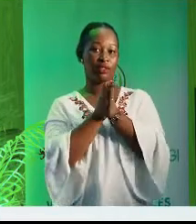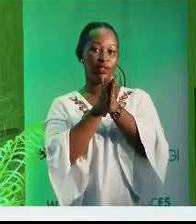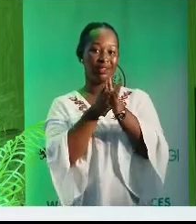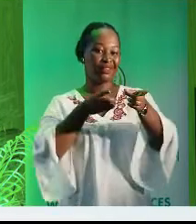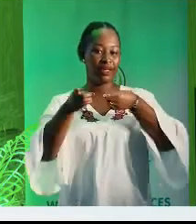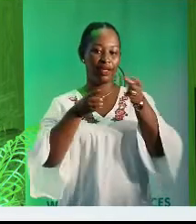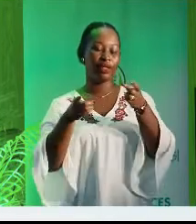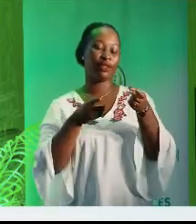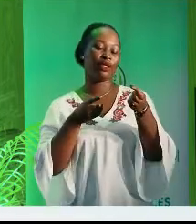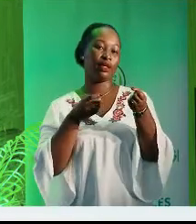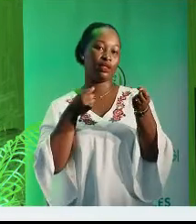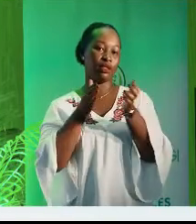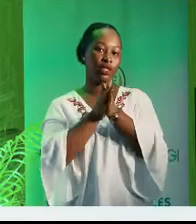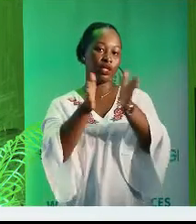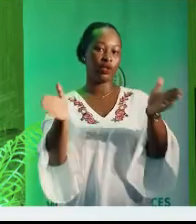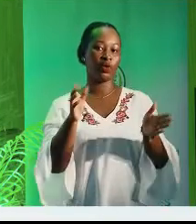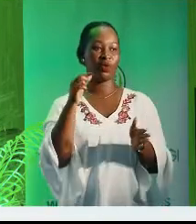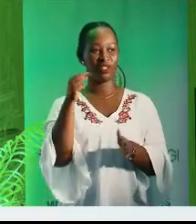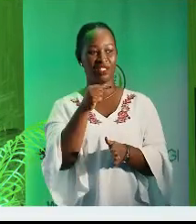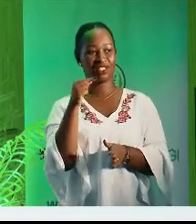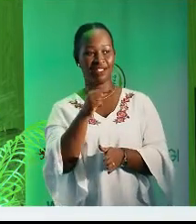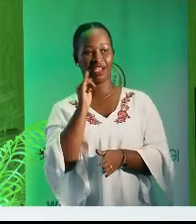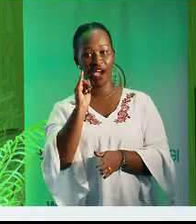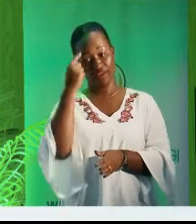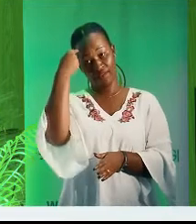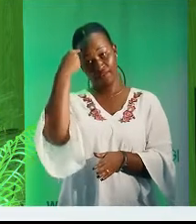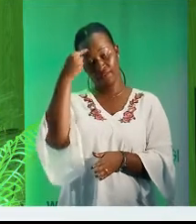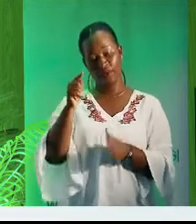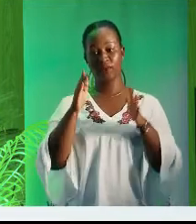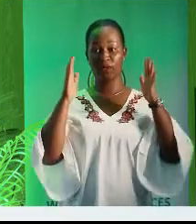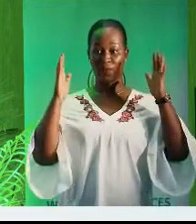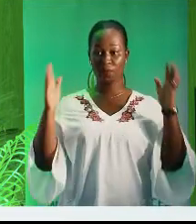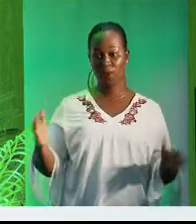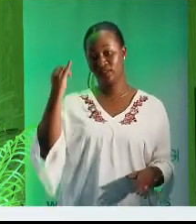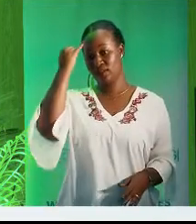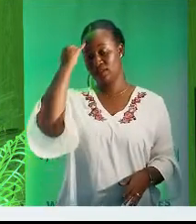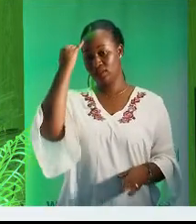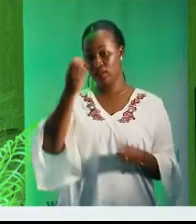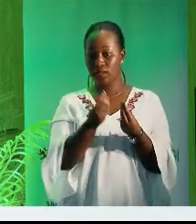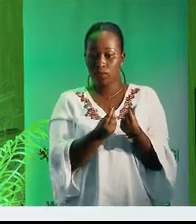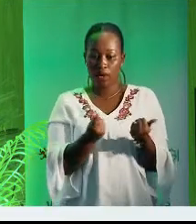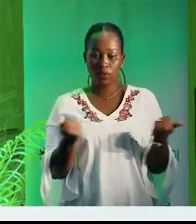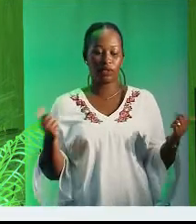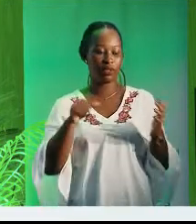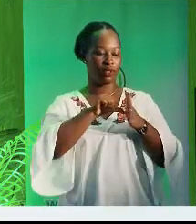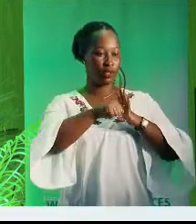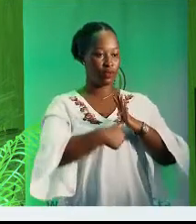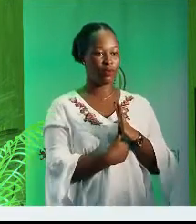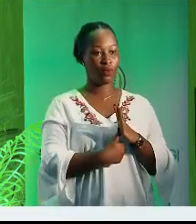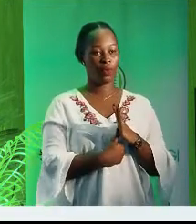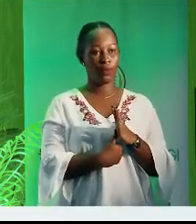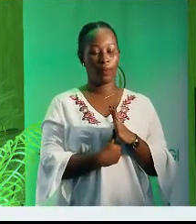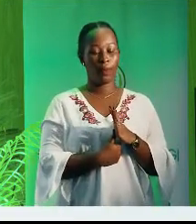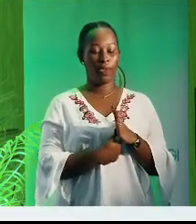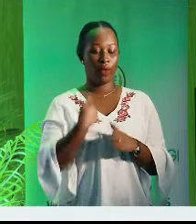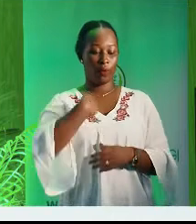Director General GGI for the great initiative to address the issue